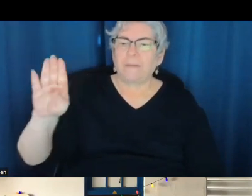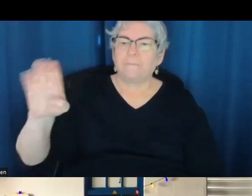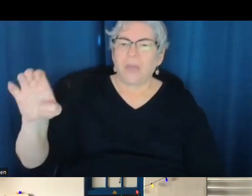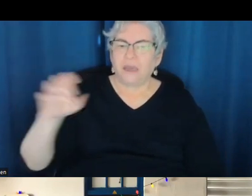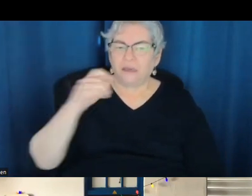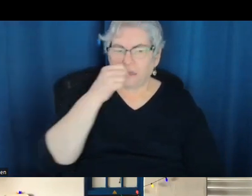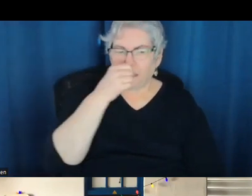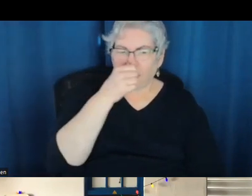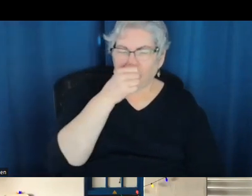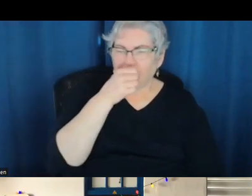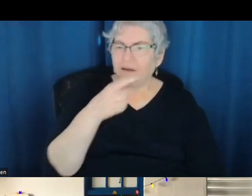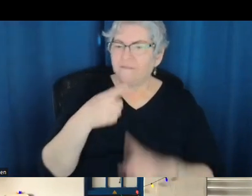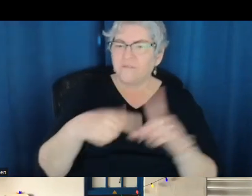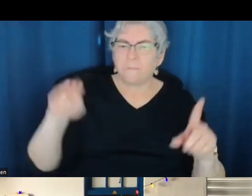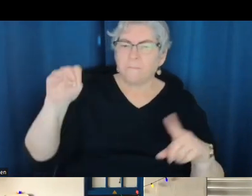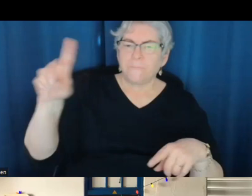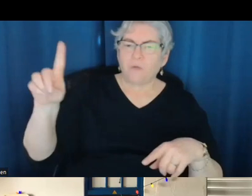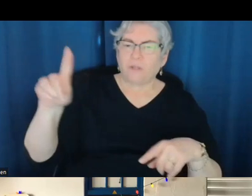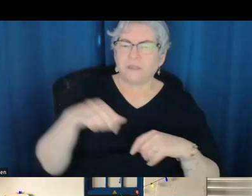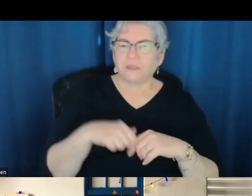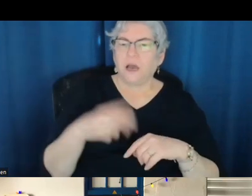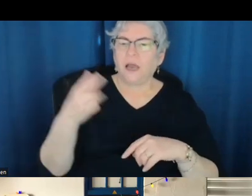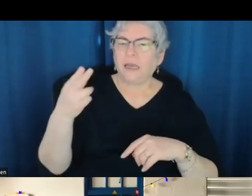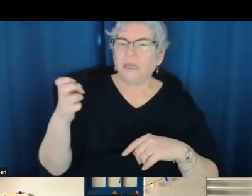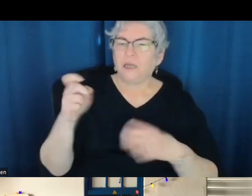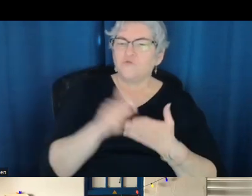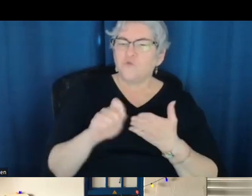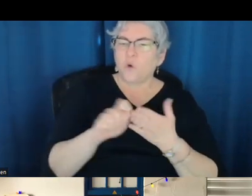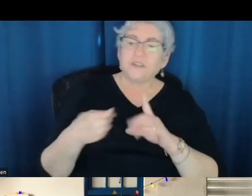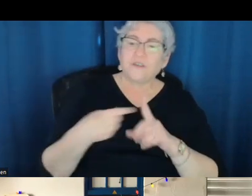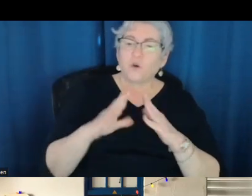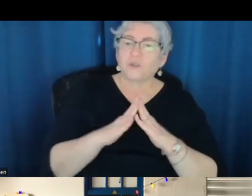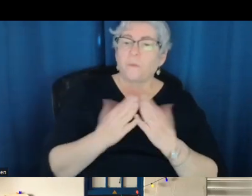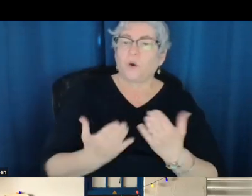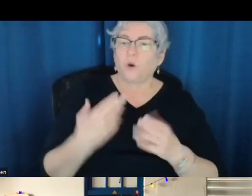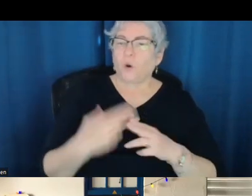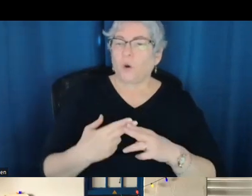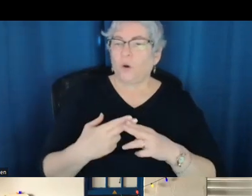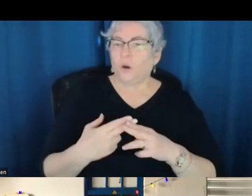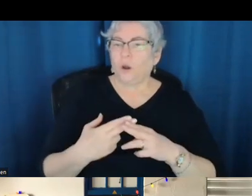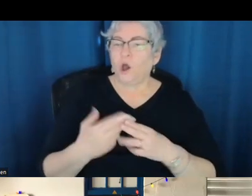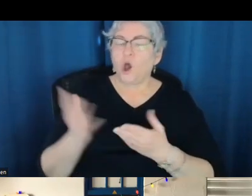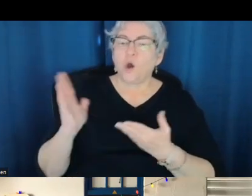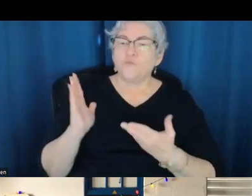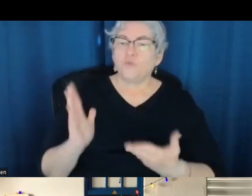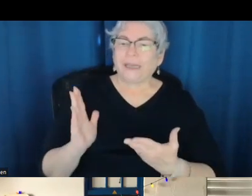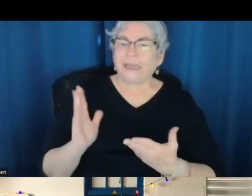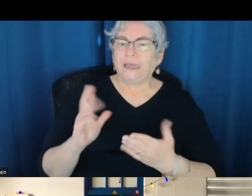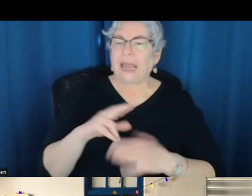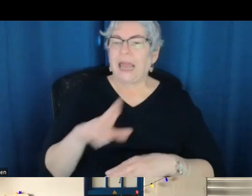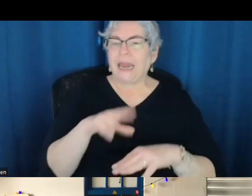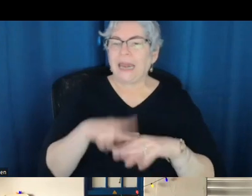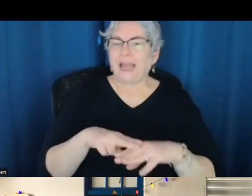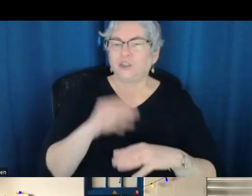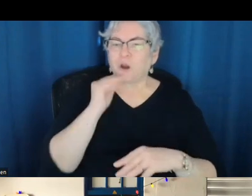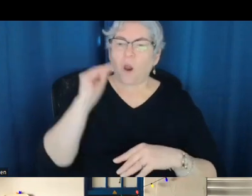from, I believe, Maryland. And he's written, his first book was called Bringing Nature Home. And it's